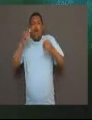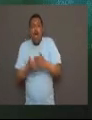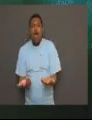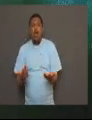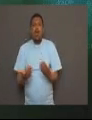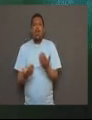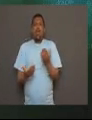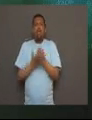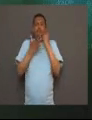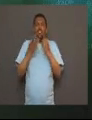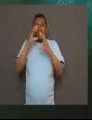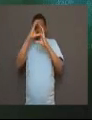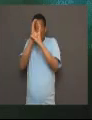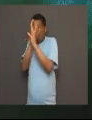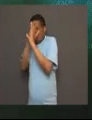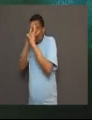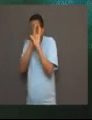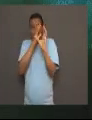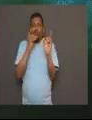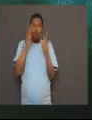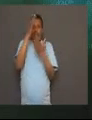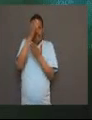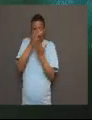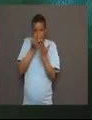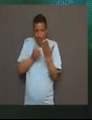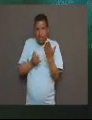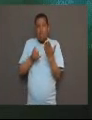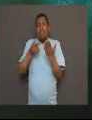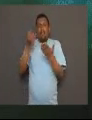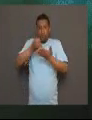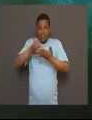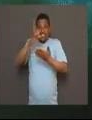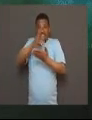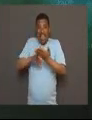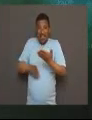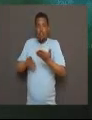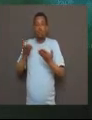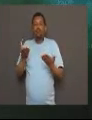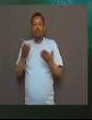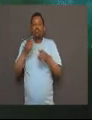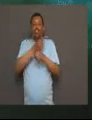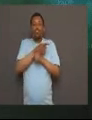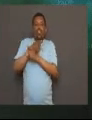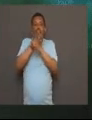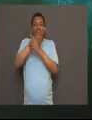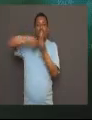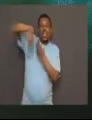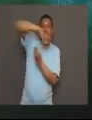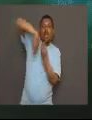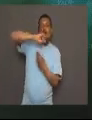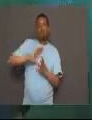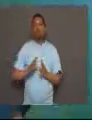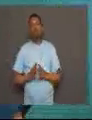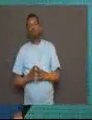help engineers plan the layout and design of a geographic area.